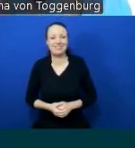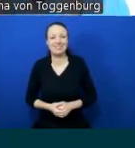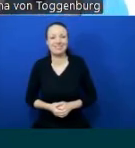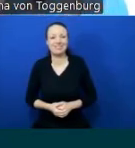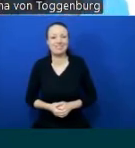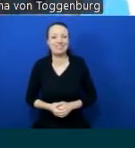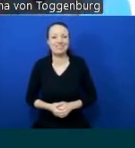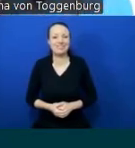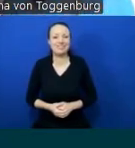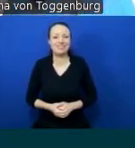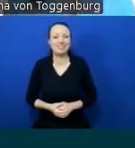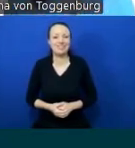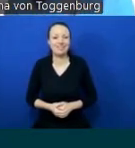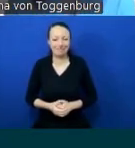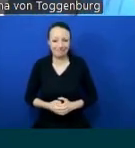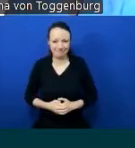And